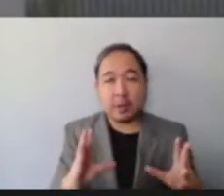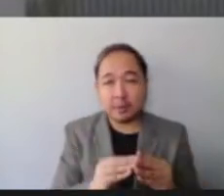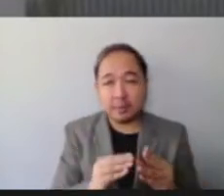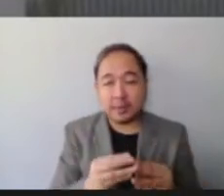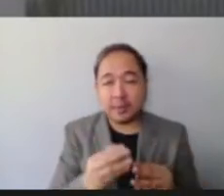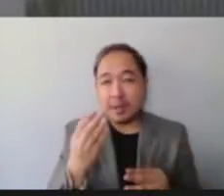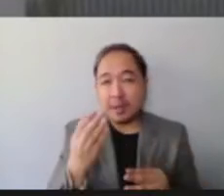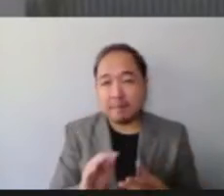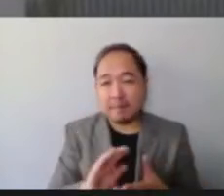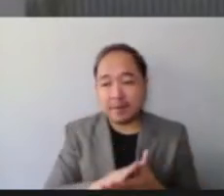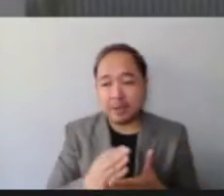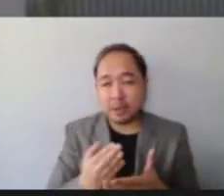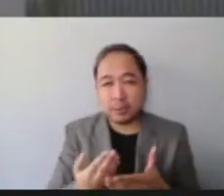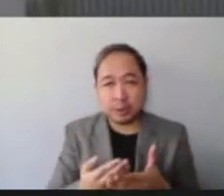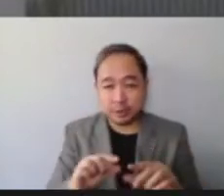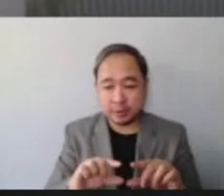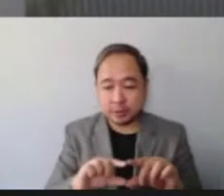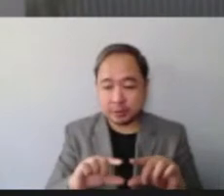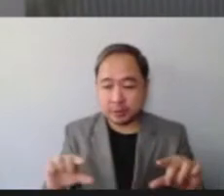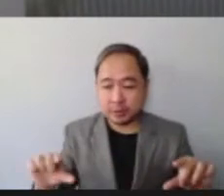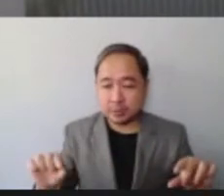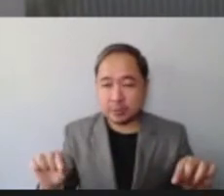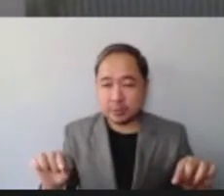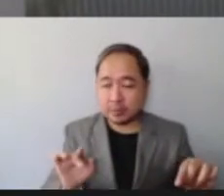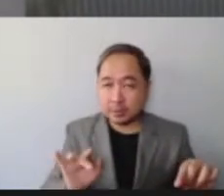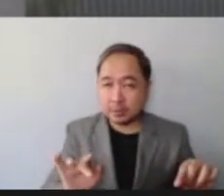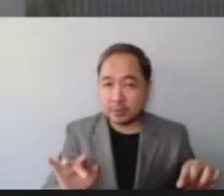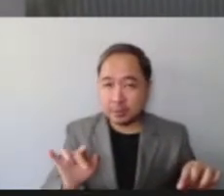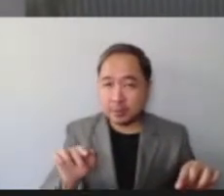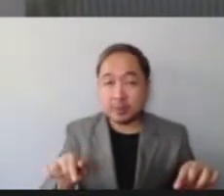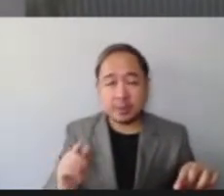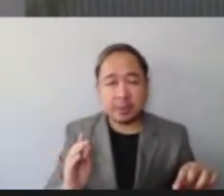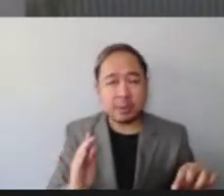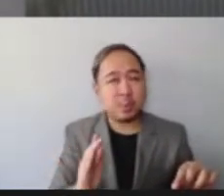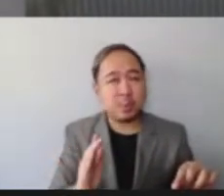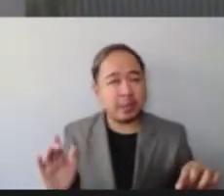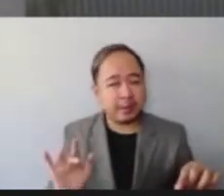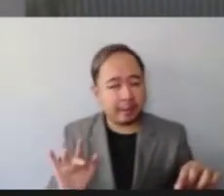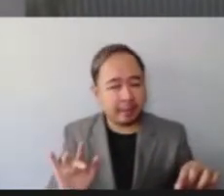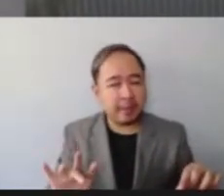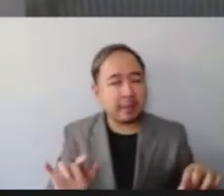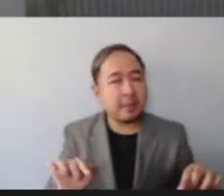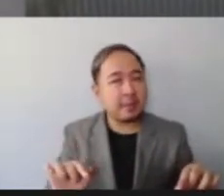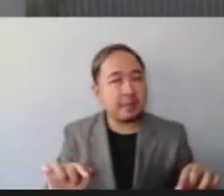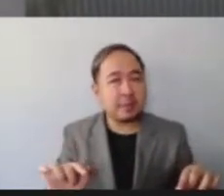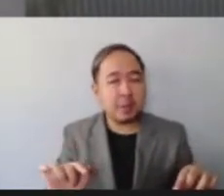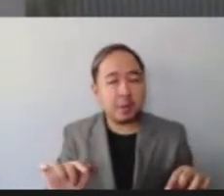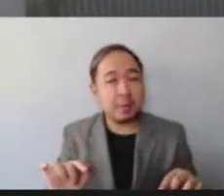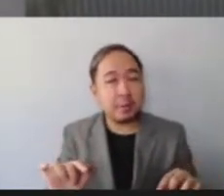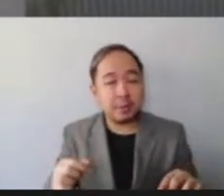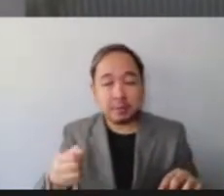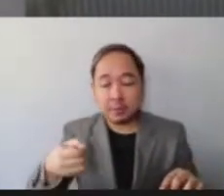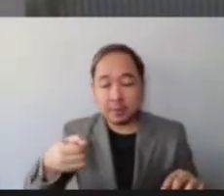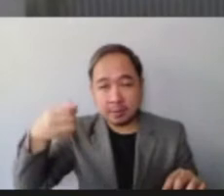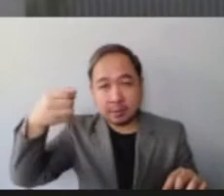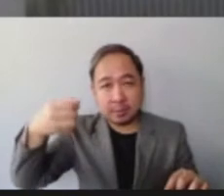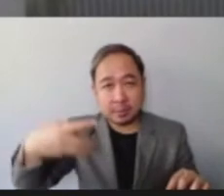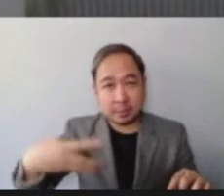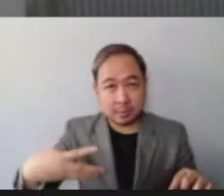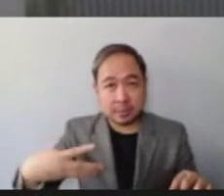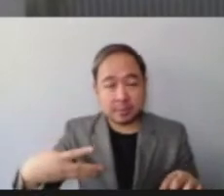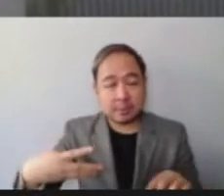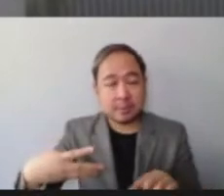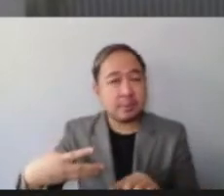down menu is available on the lower right of your screen when you want to make the an intervention